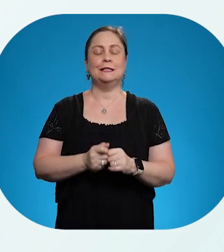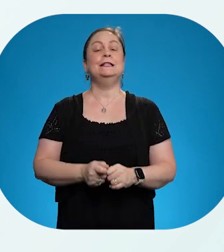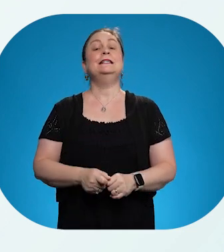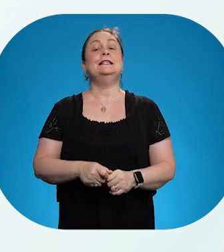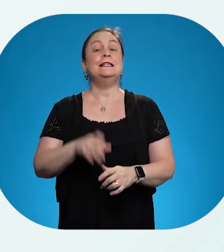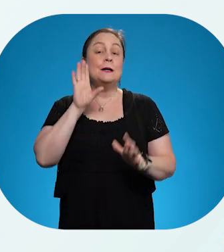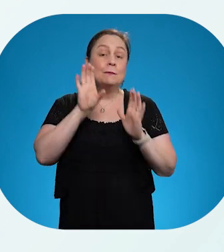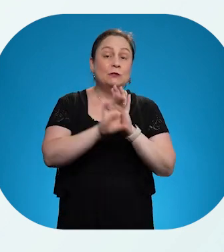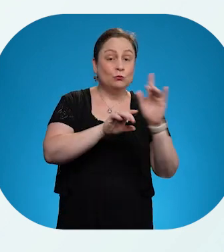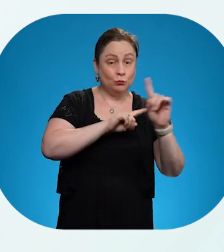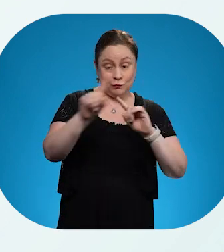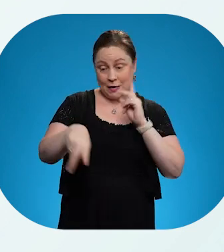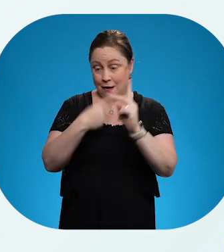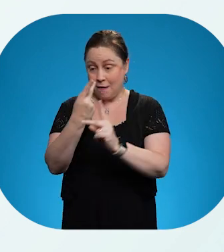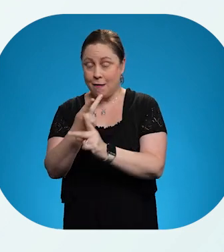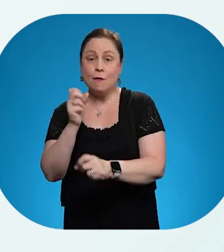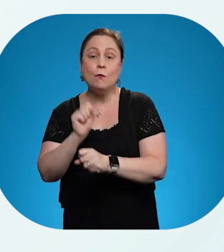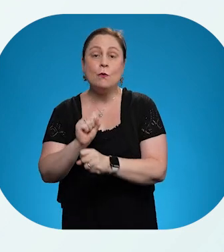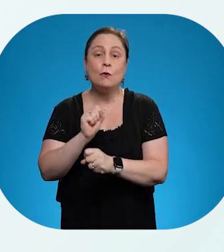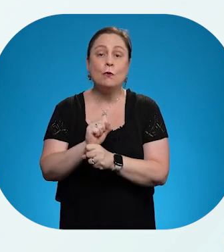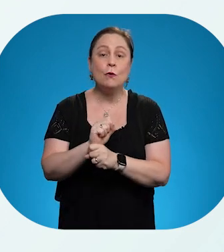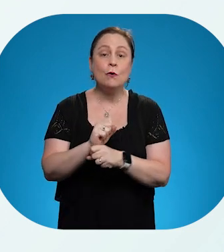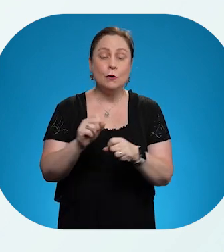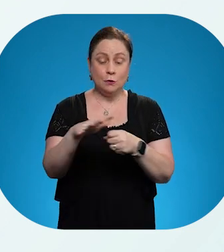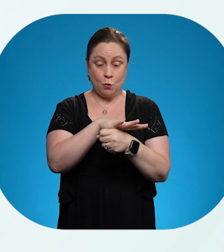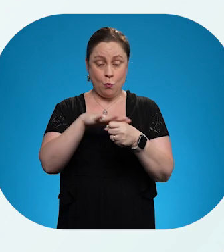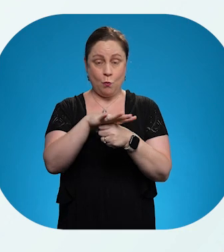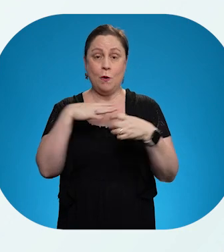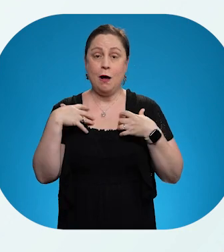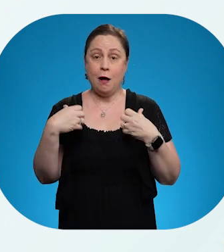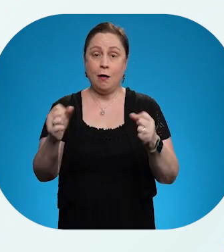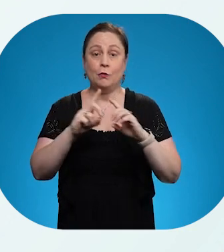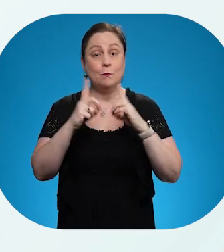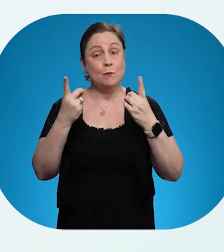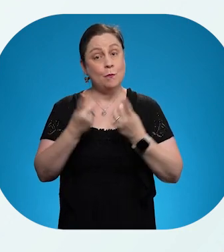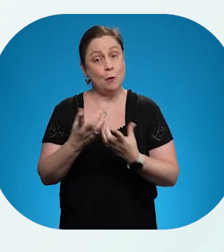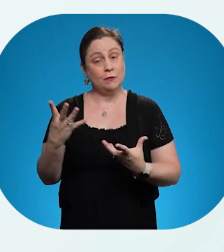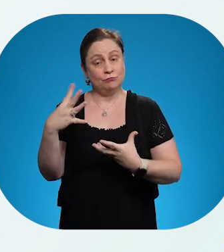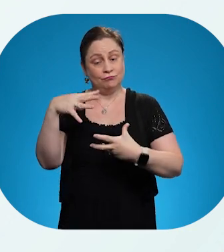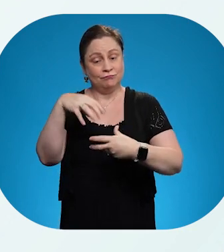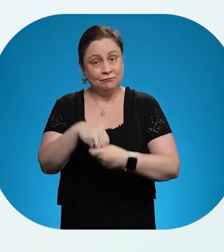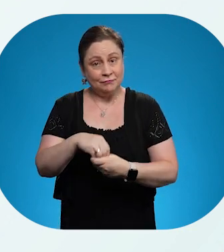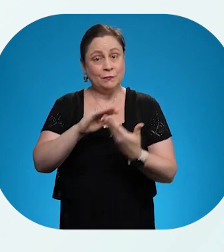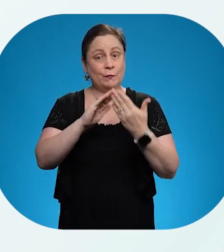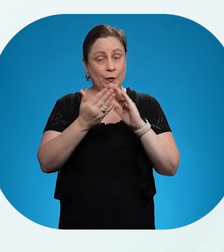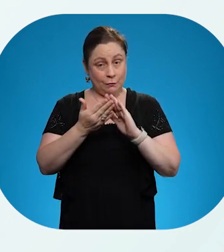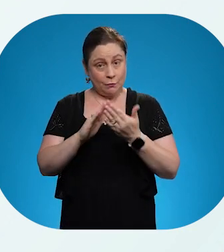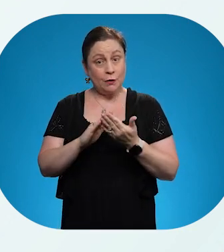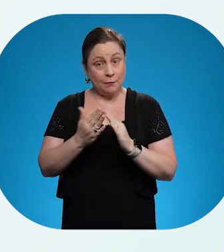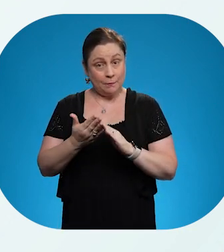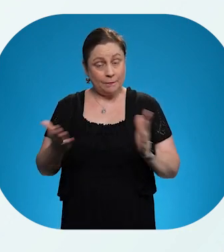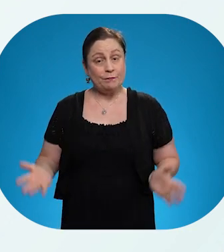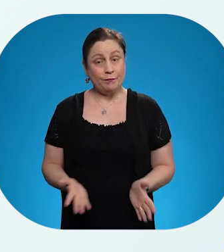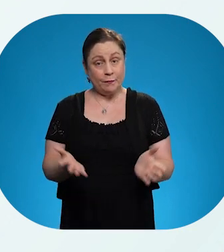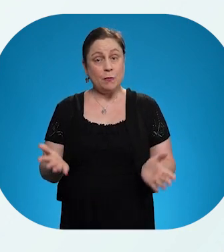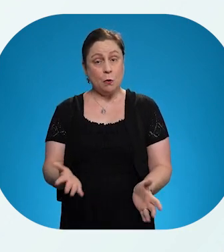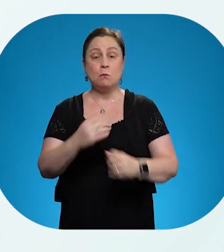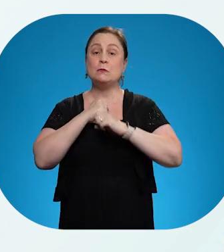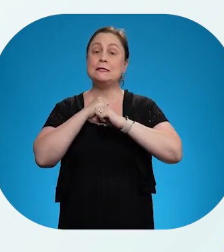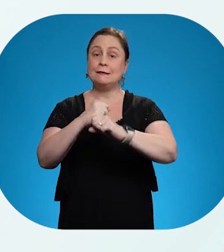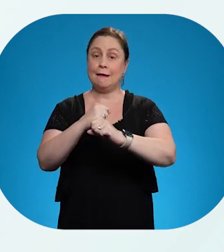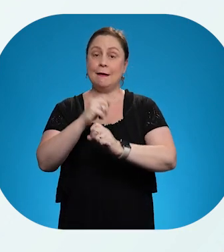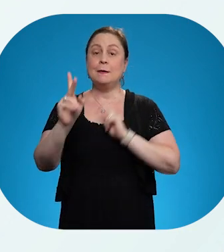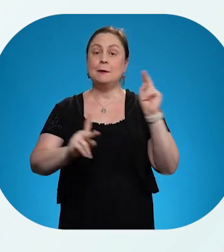different types of work that local health departments participate in their communities to promote and protect the health